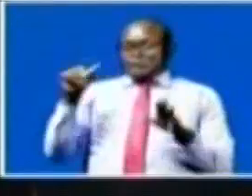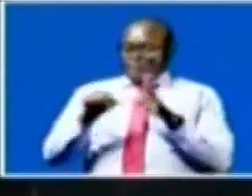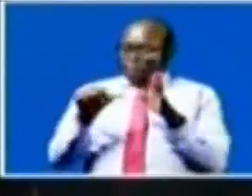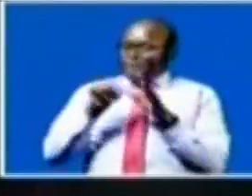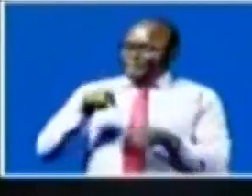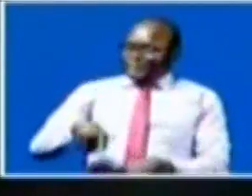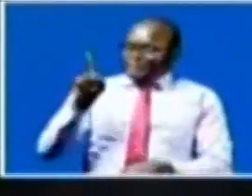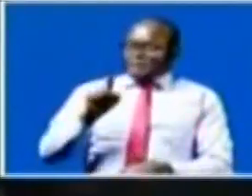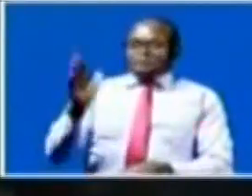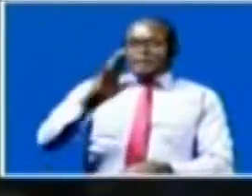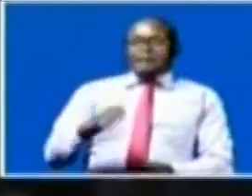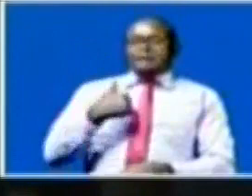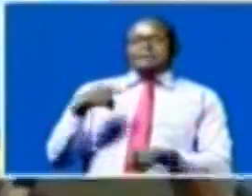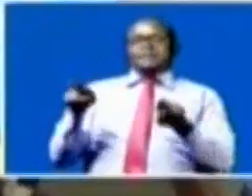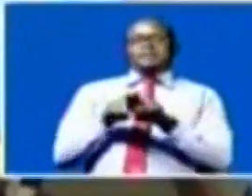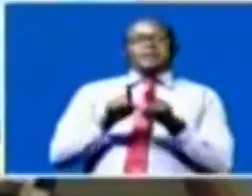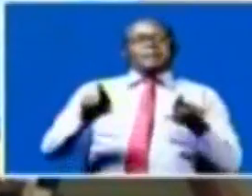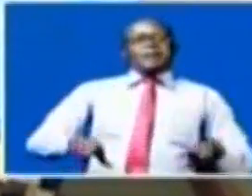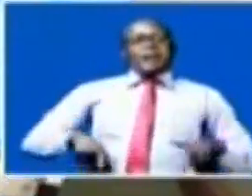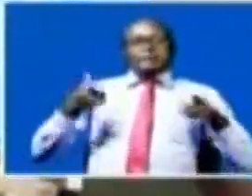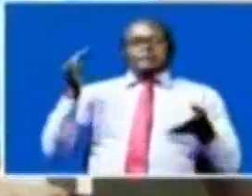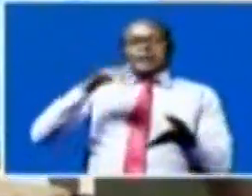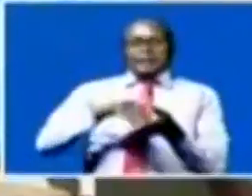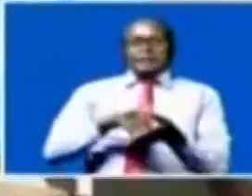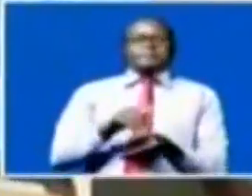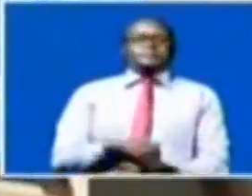their life will never be the same again.